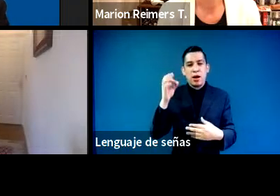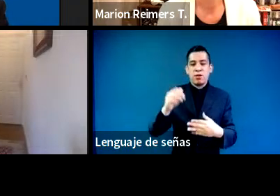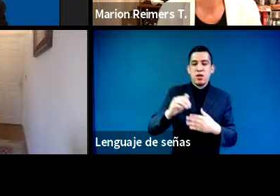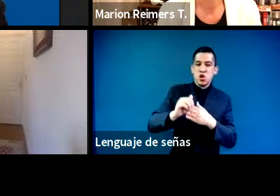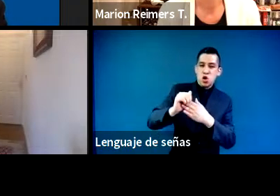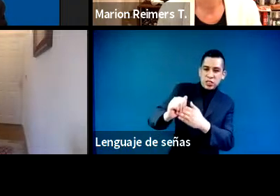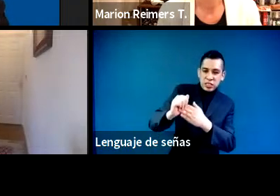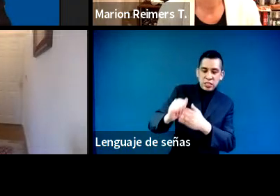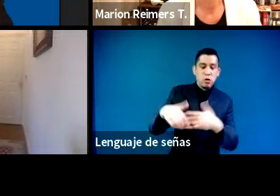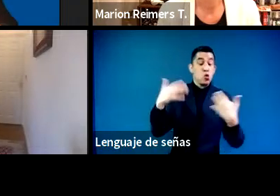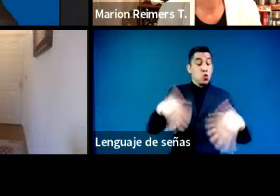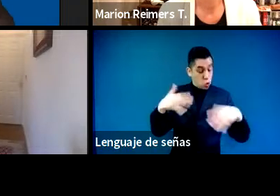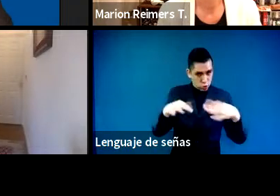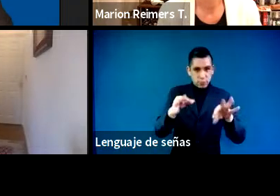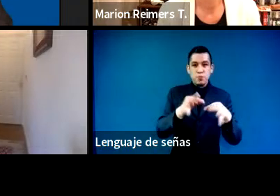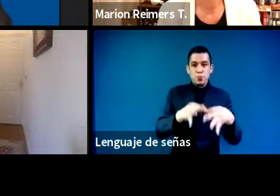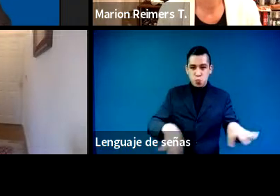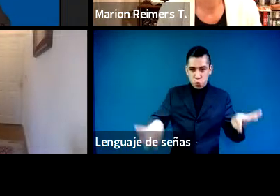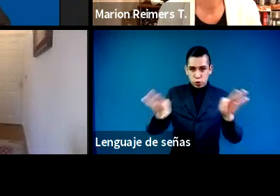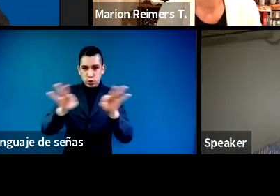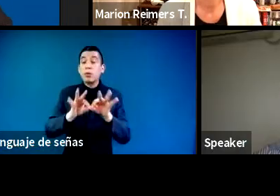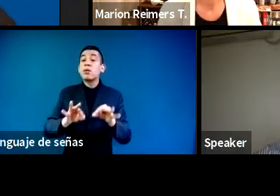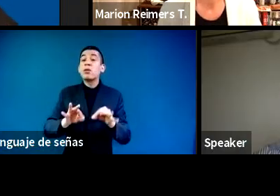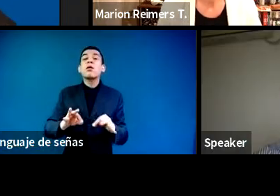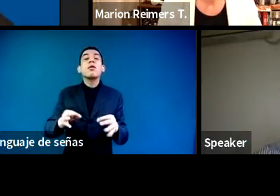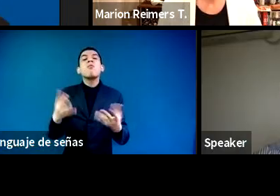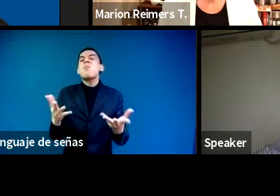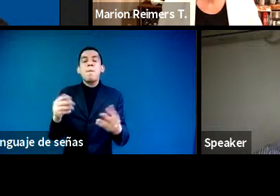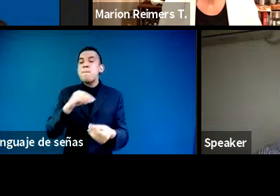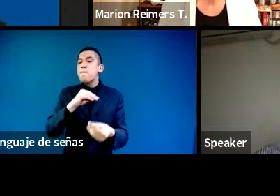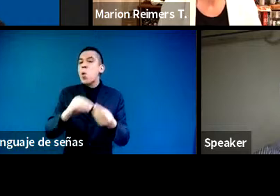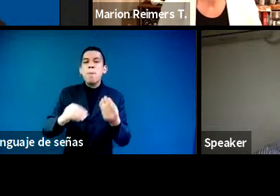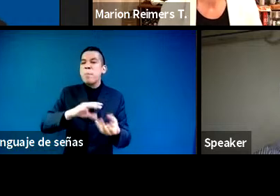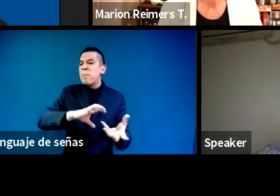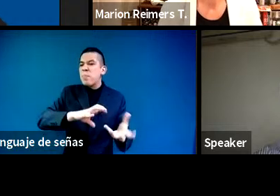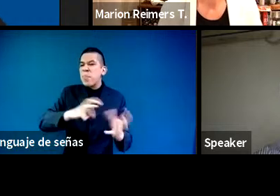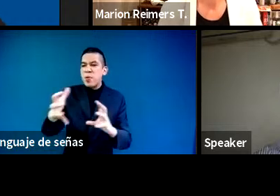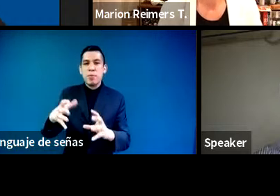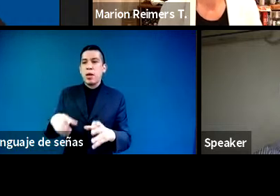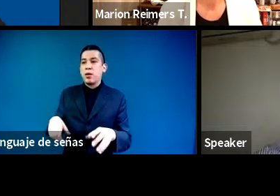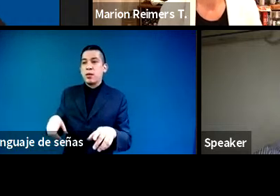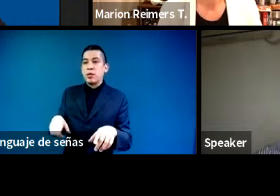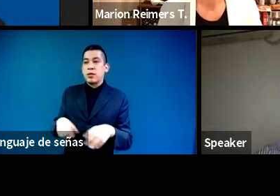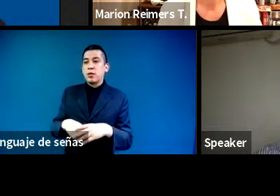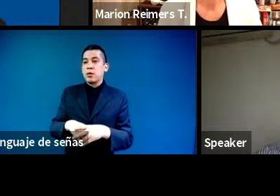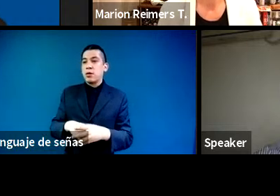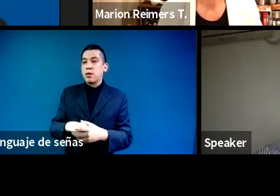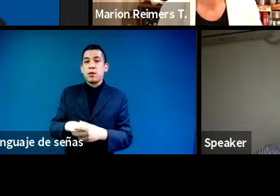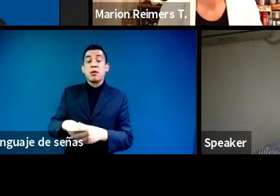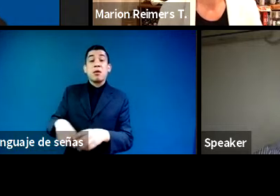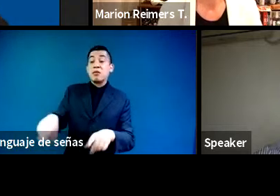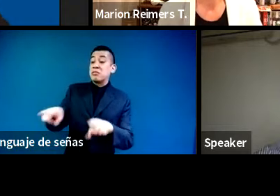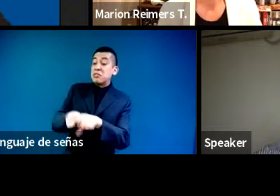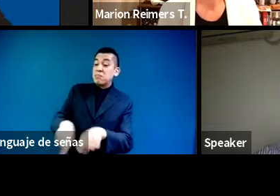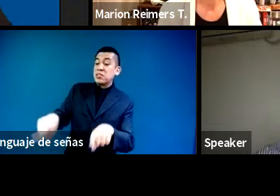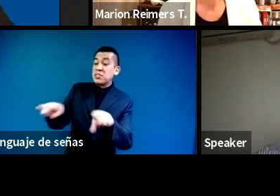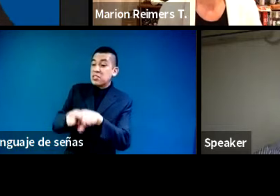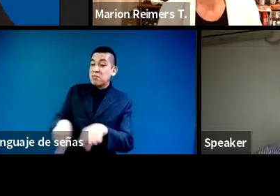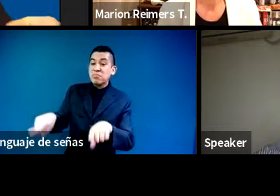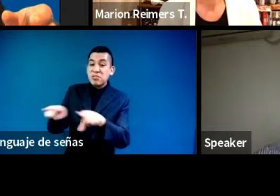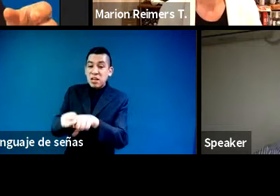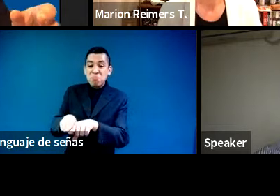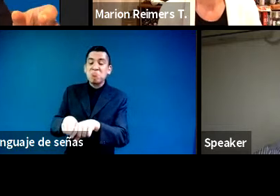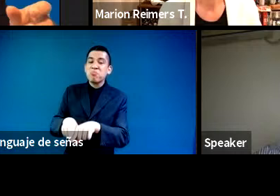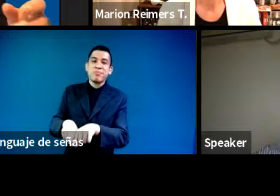barrier for gender equality. Looking at where I'm coming from in Africa, there's a